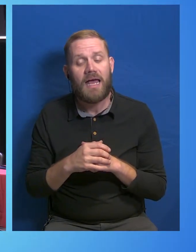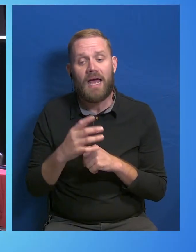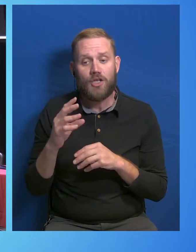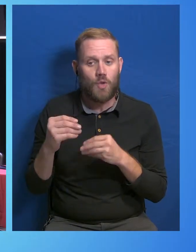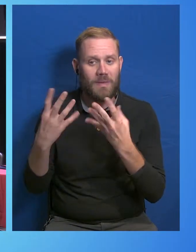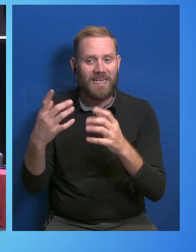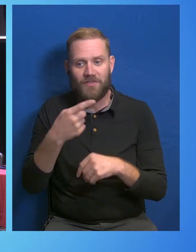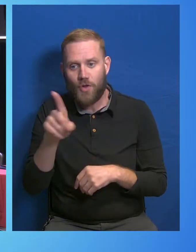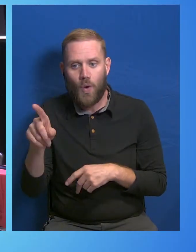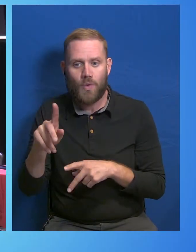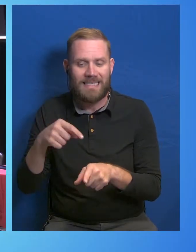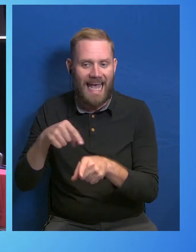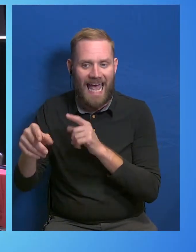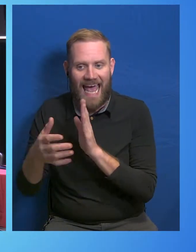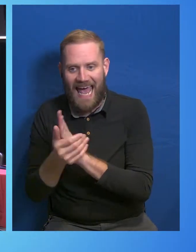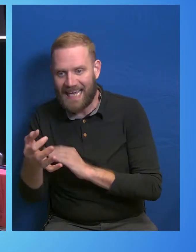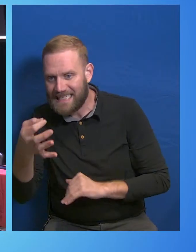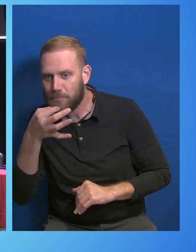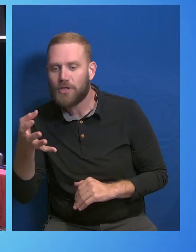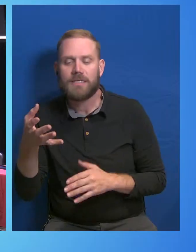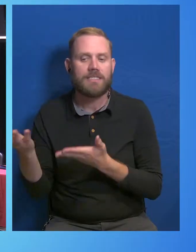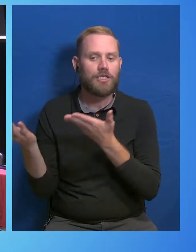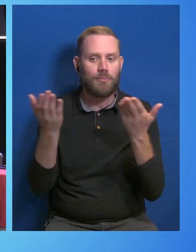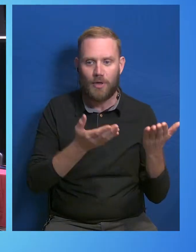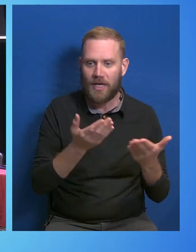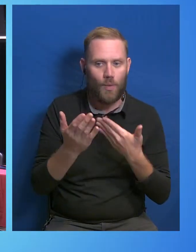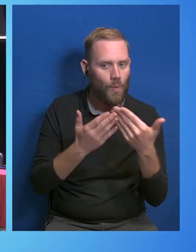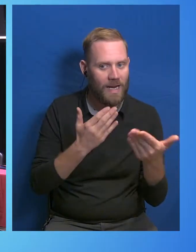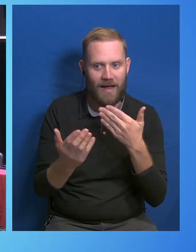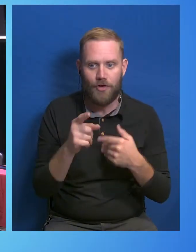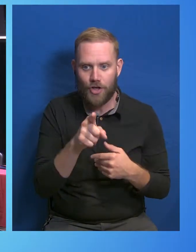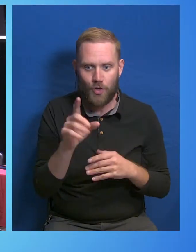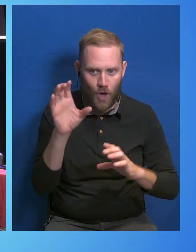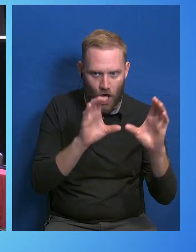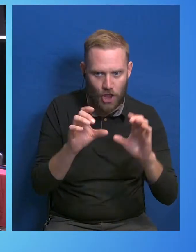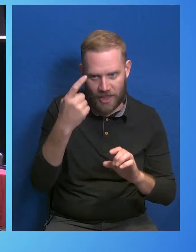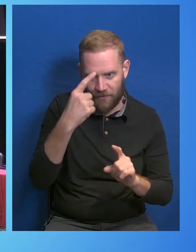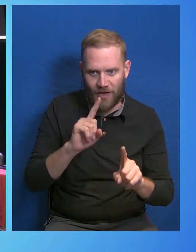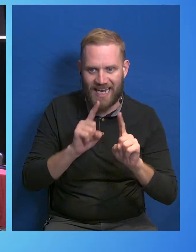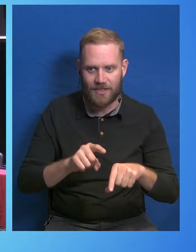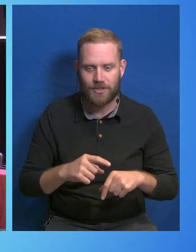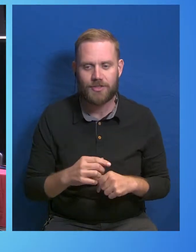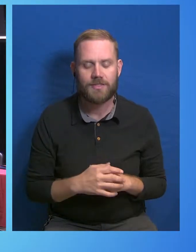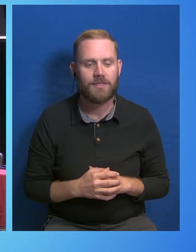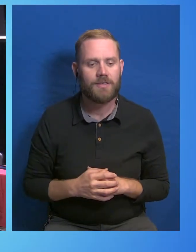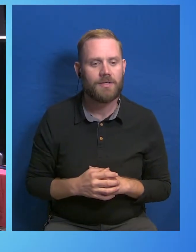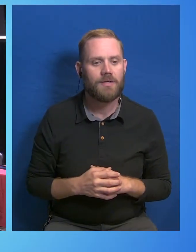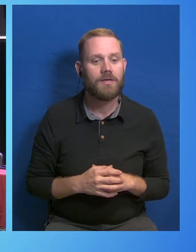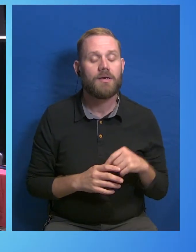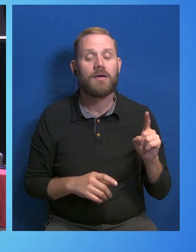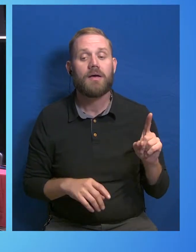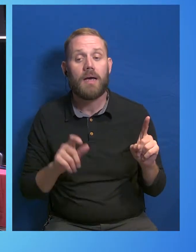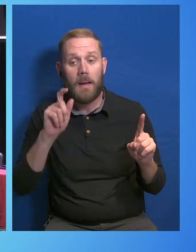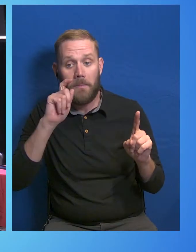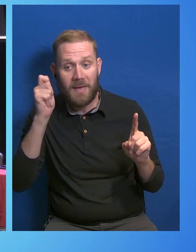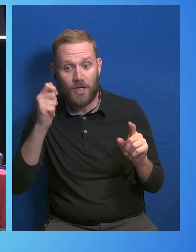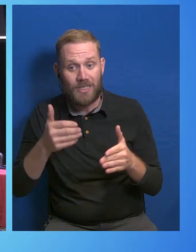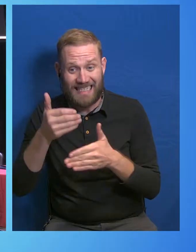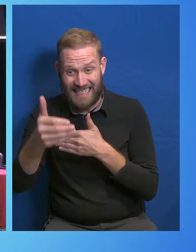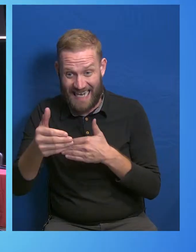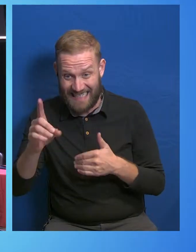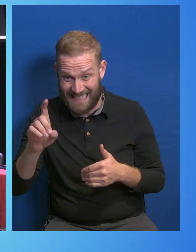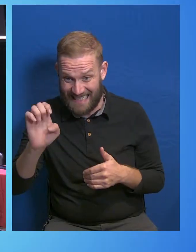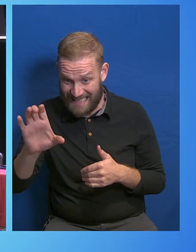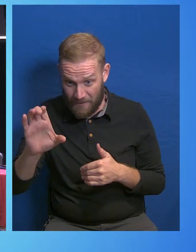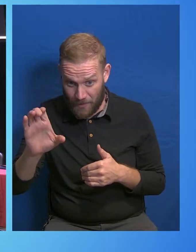time to be able to gather whatever information you're asking for. So the next interim is December, so